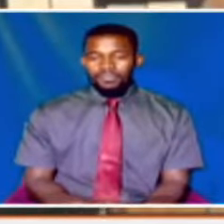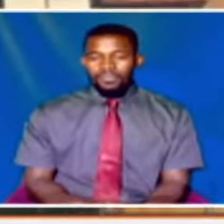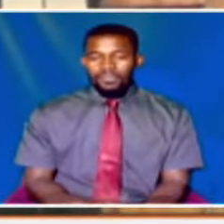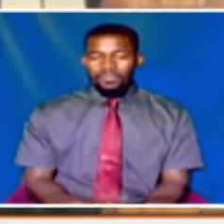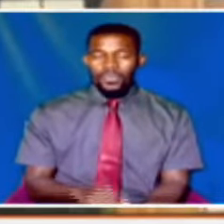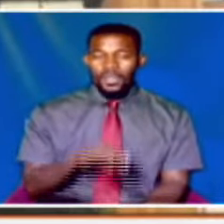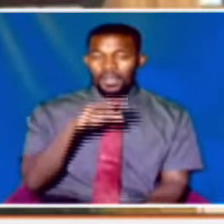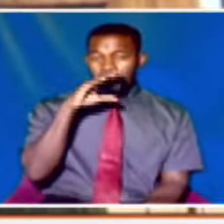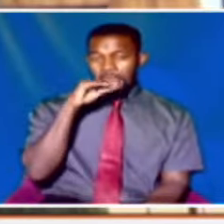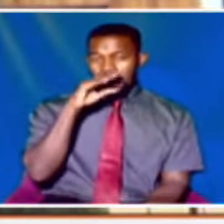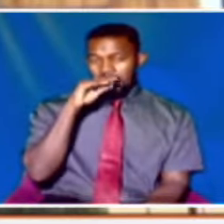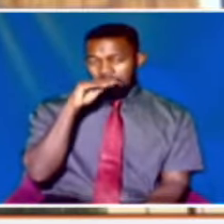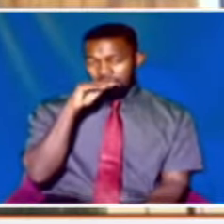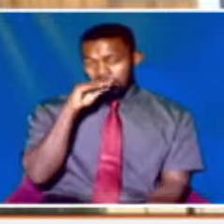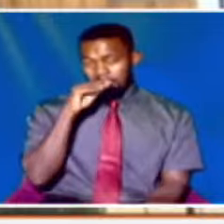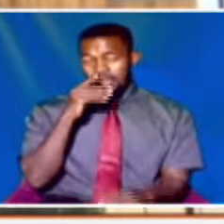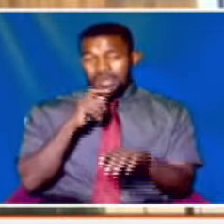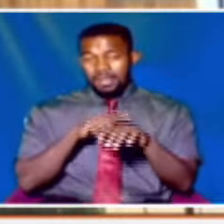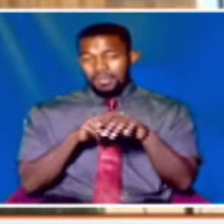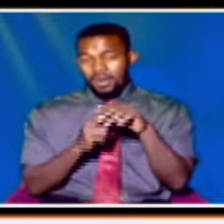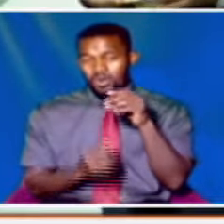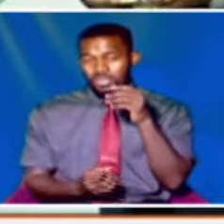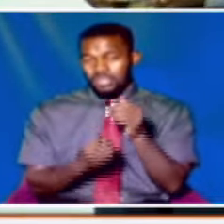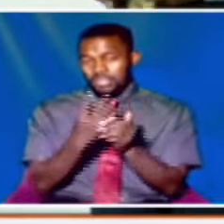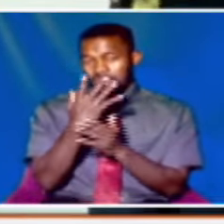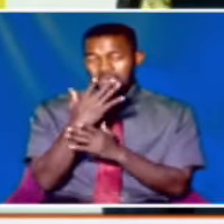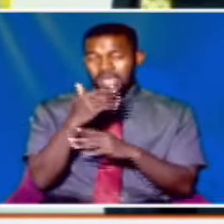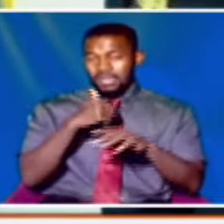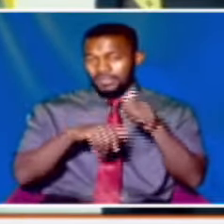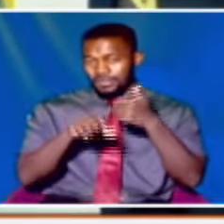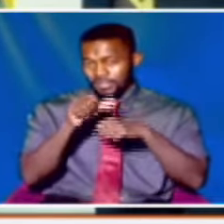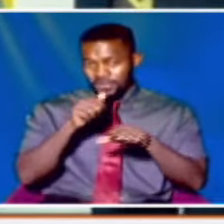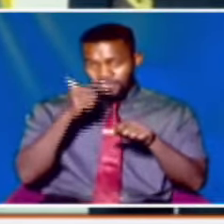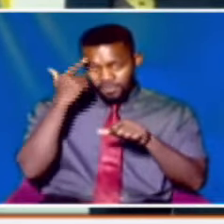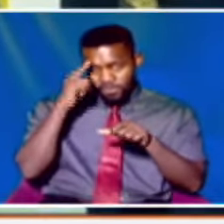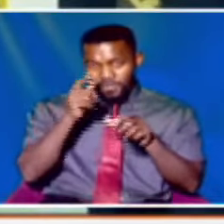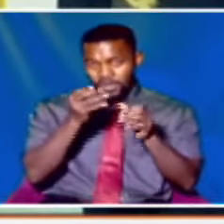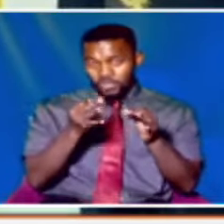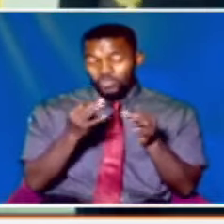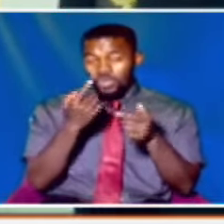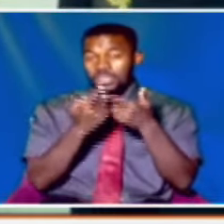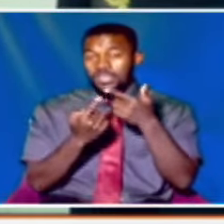Speaking during the launch of activities and financial statements for the financial year